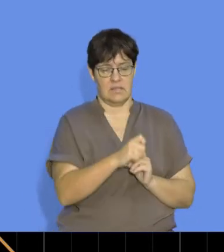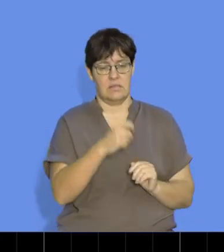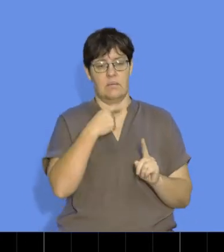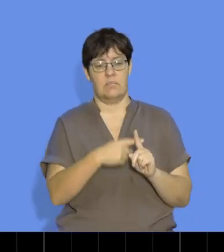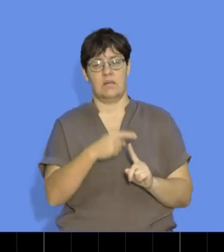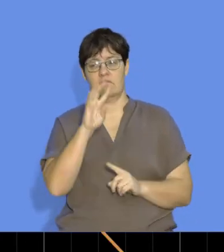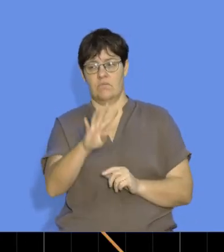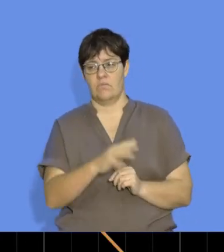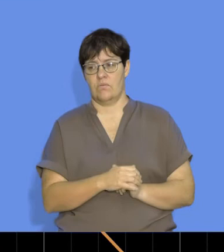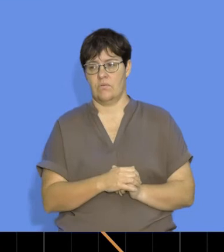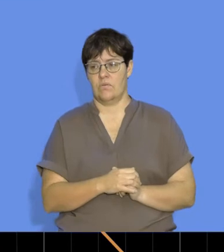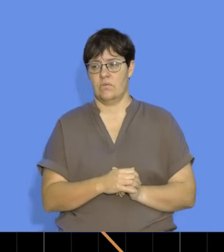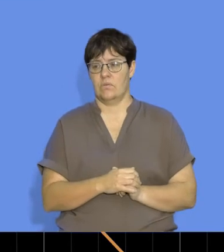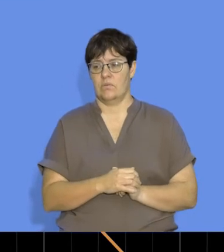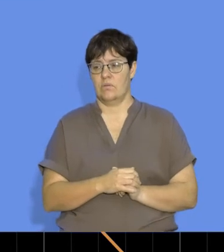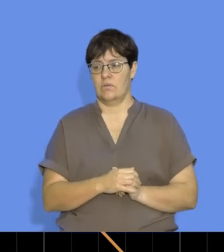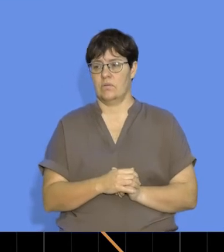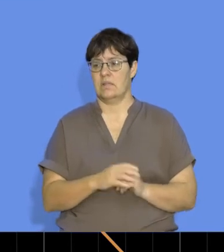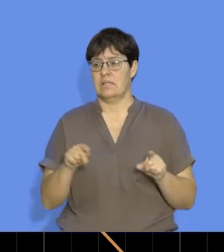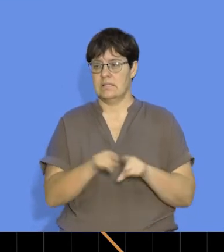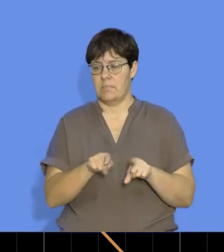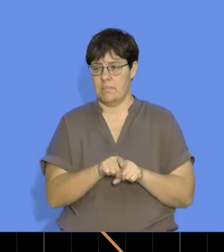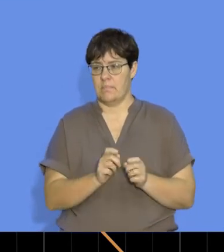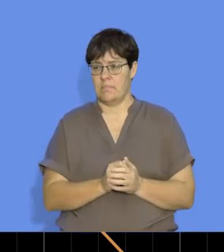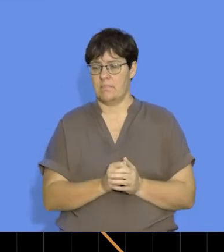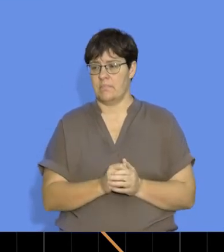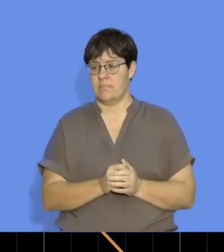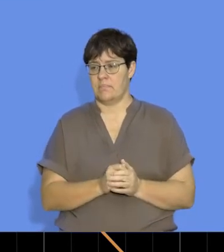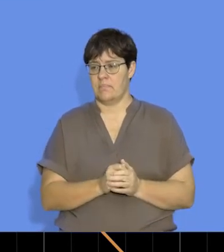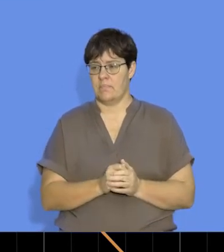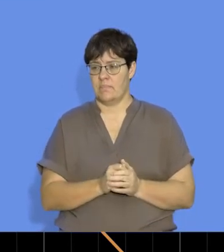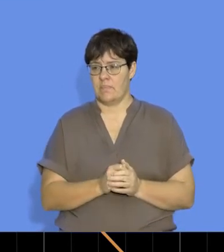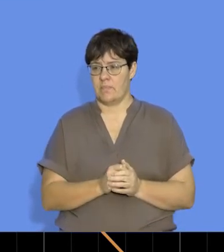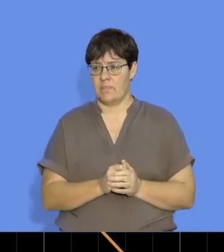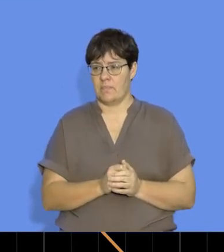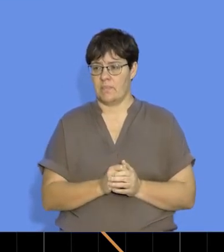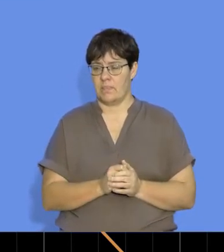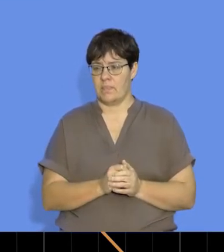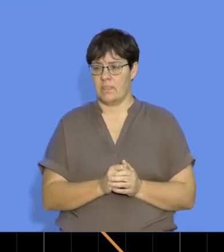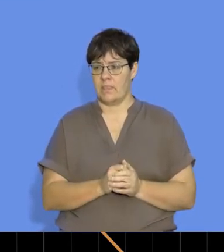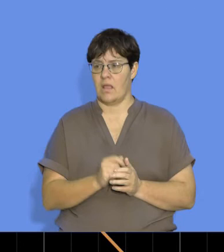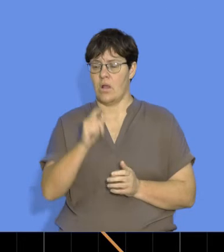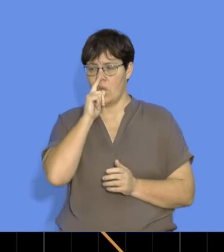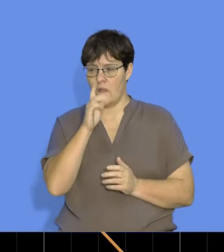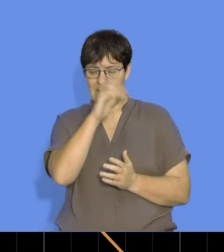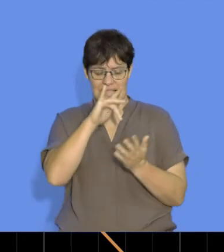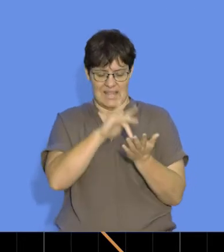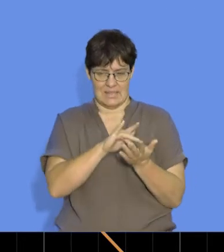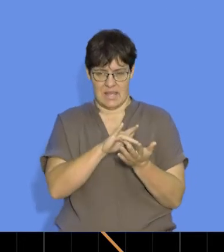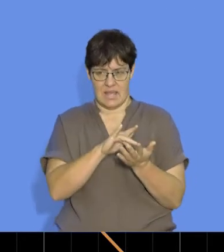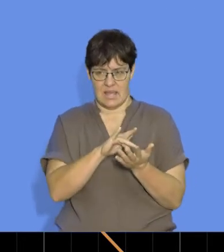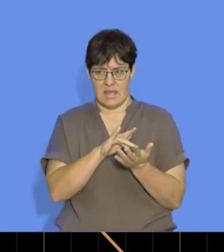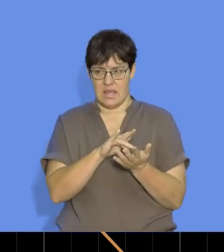x plus 4, right? So the same thing, it is passing through where it looks like it's the center of